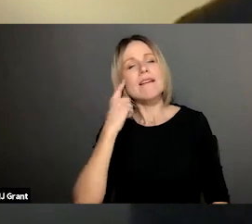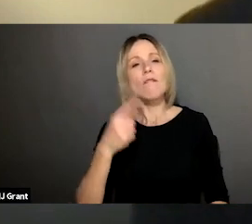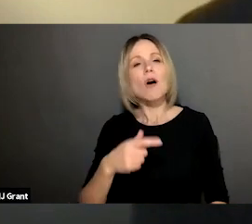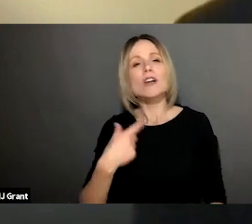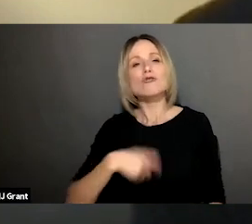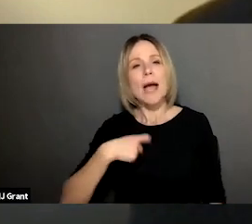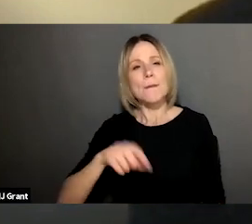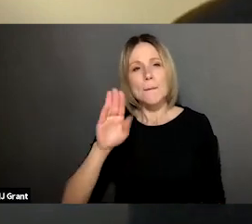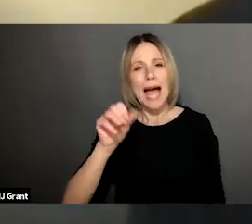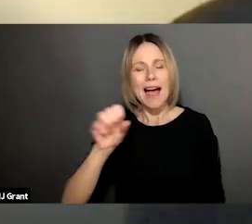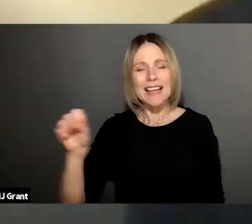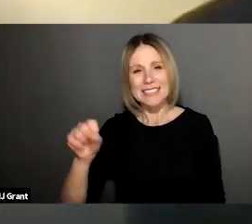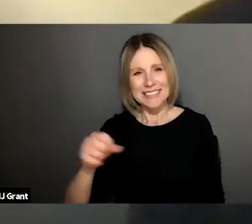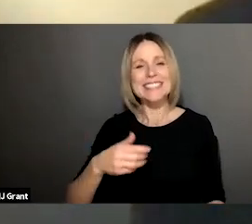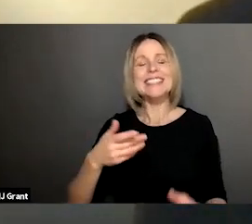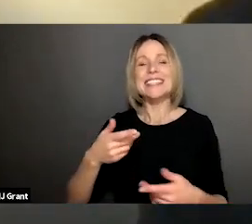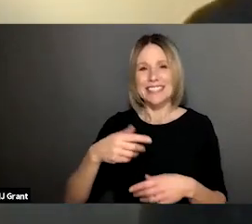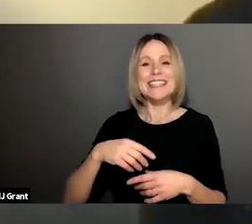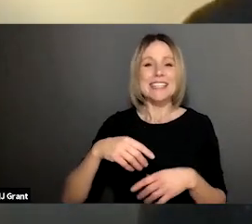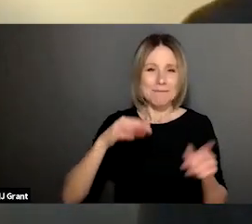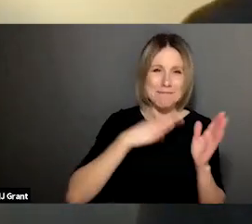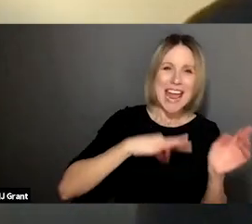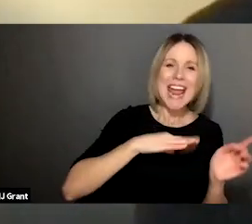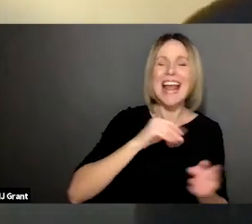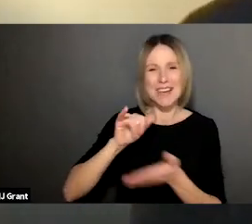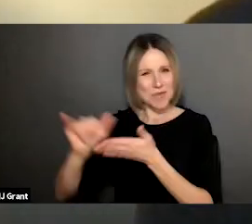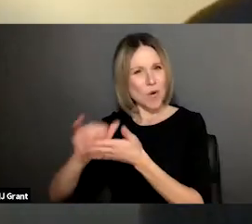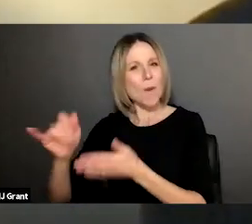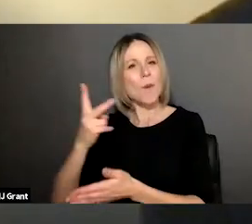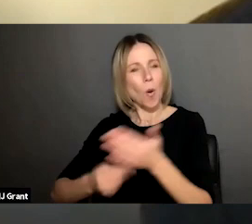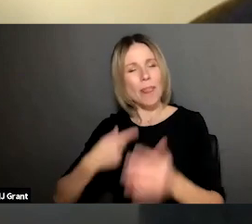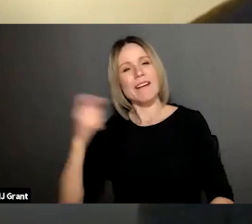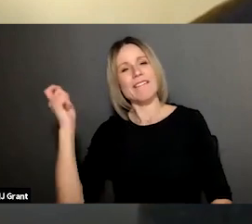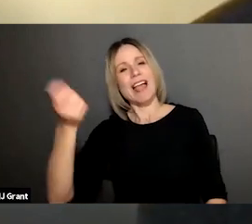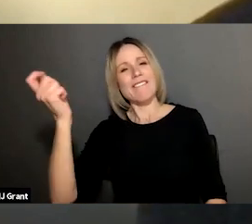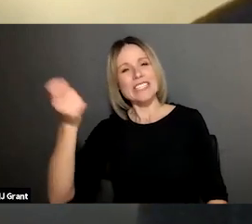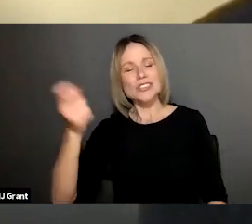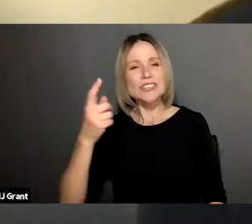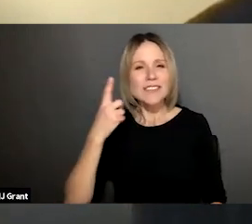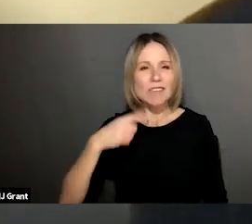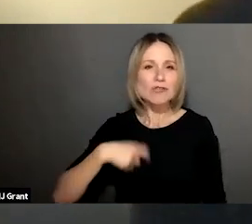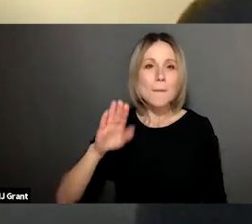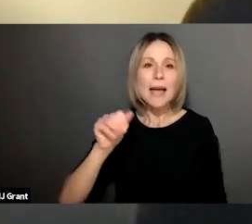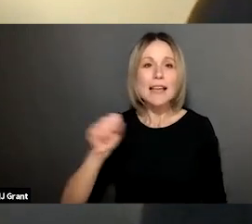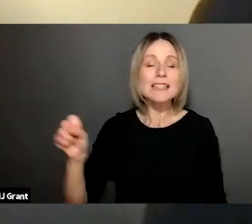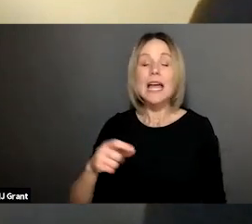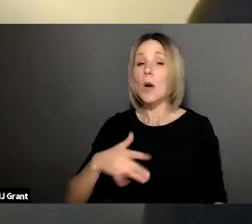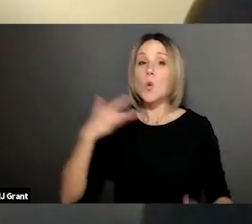York, and I do it in the state of Maine as well. It's most exciting to me on the